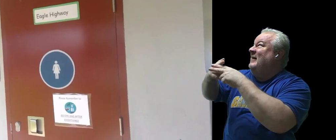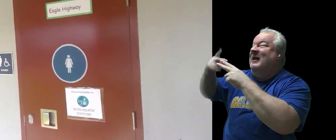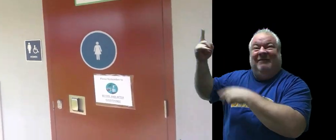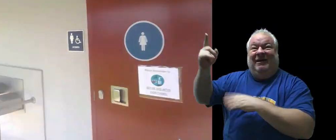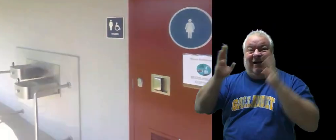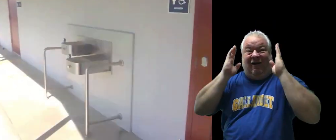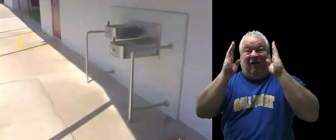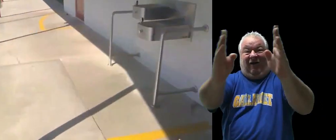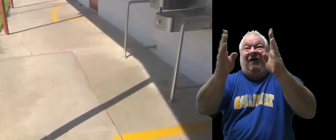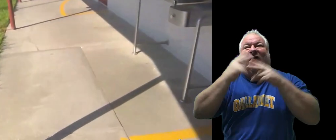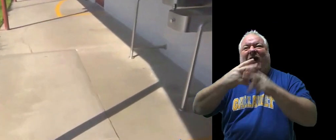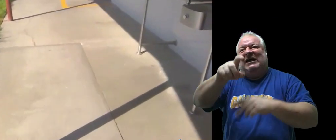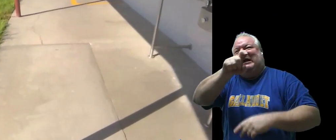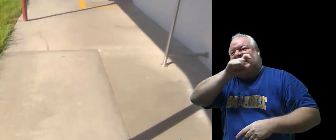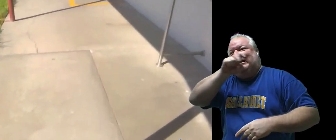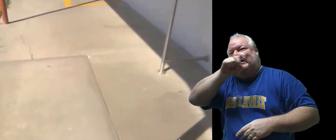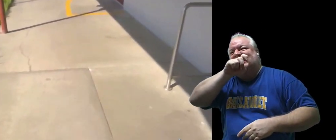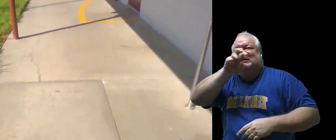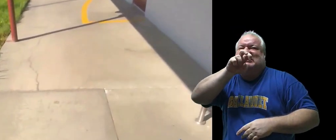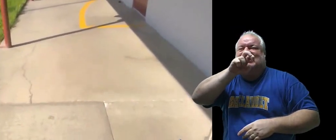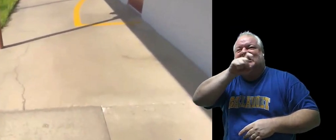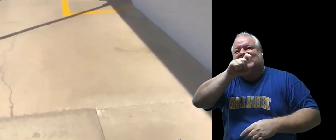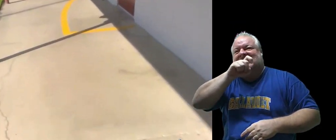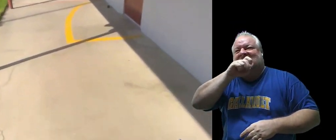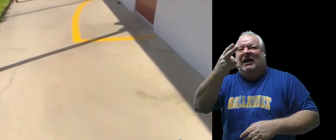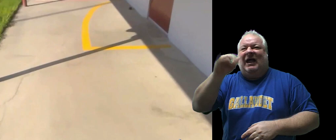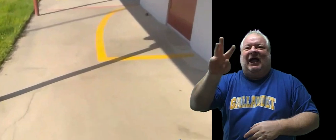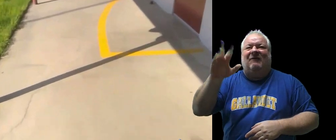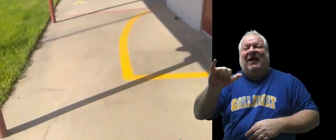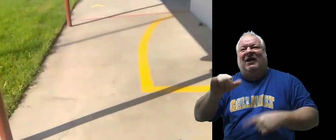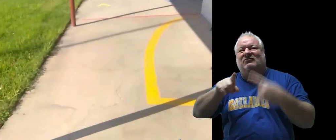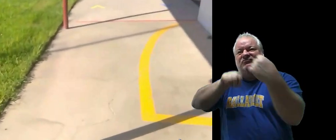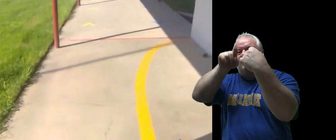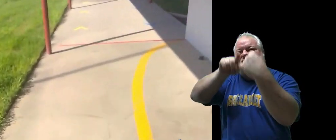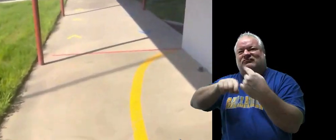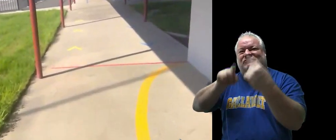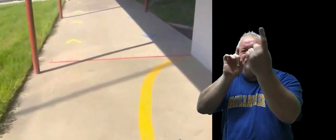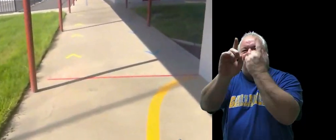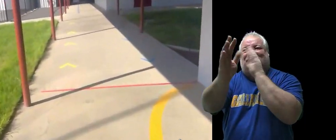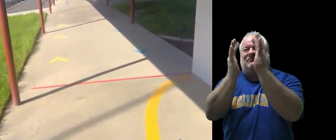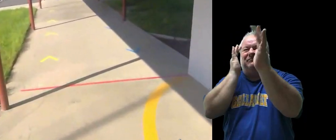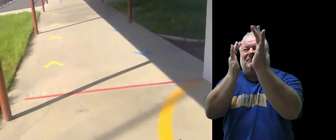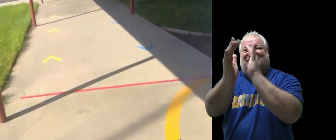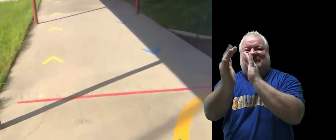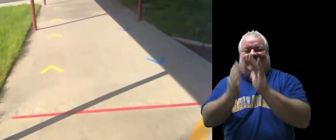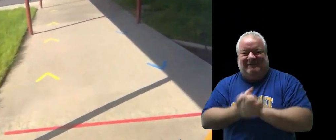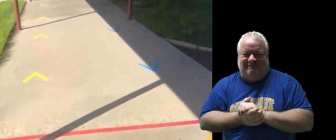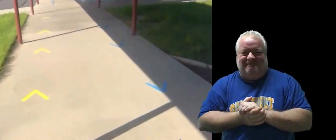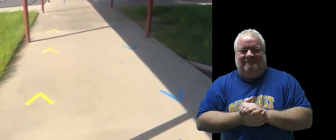Eagle Highway is our main highway name here. And so once